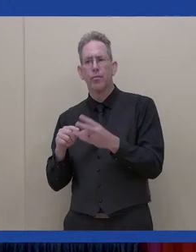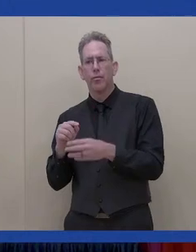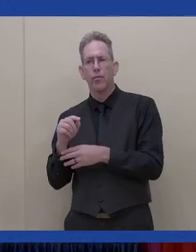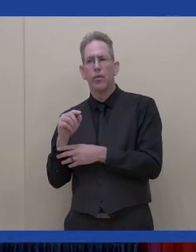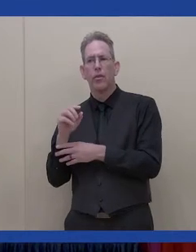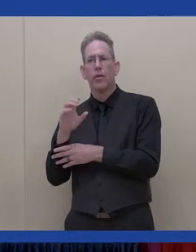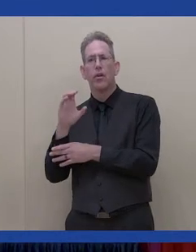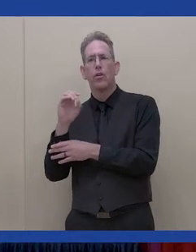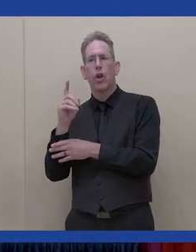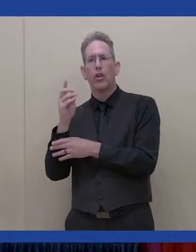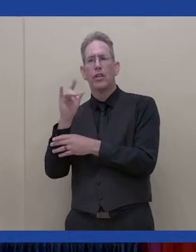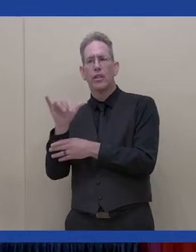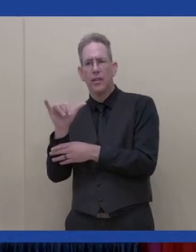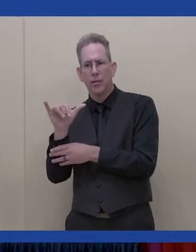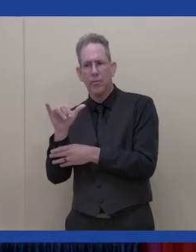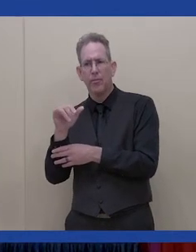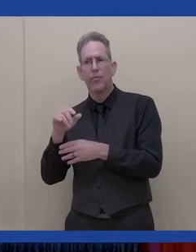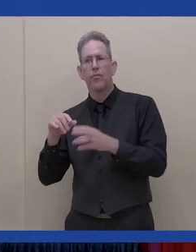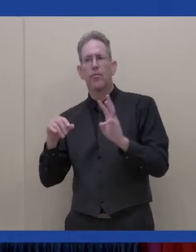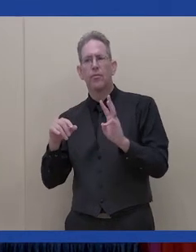Councilor Grant? No.